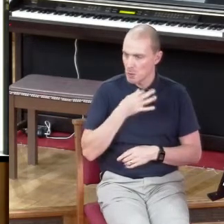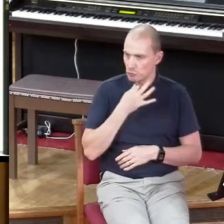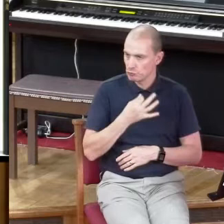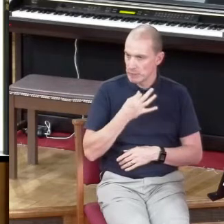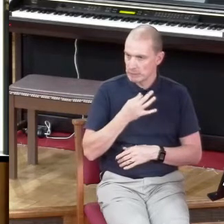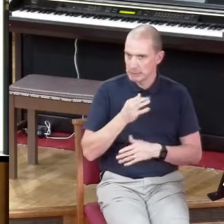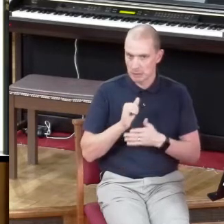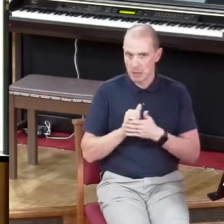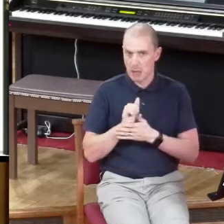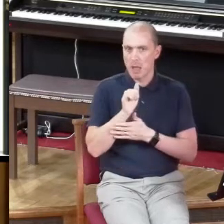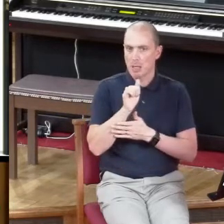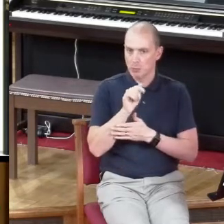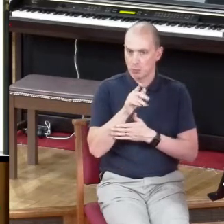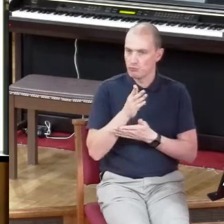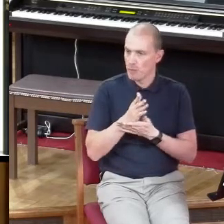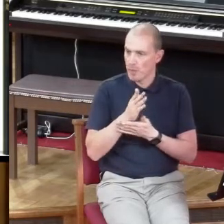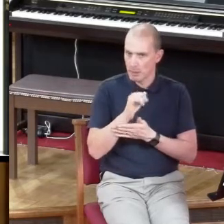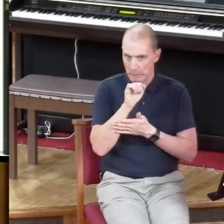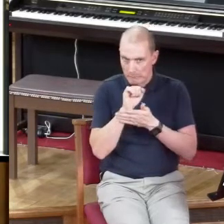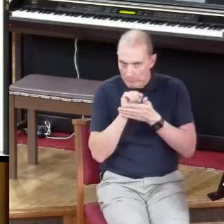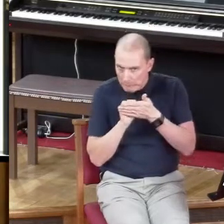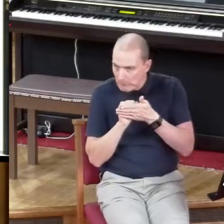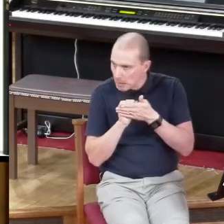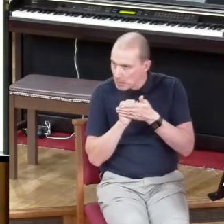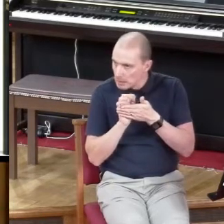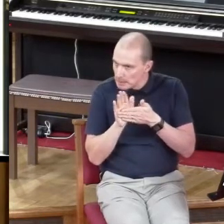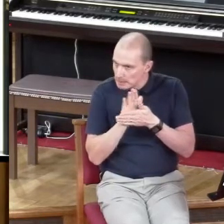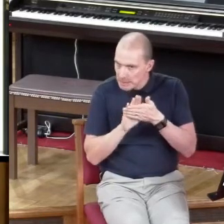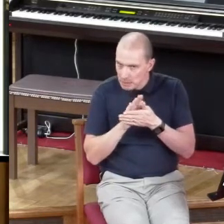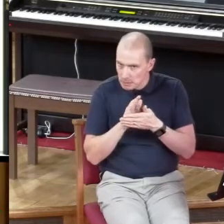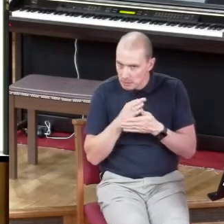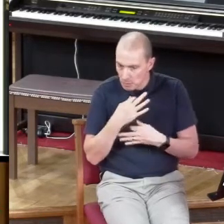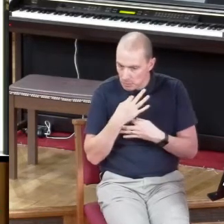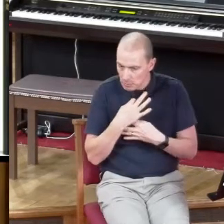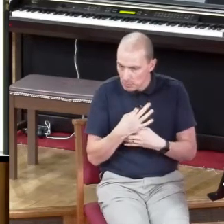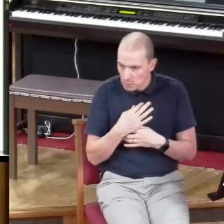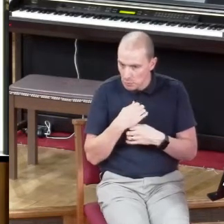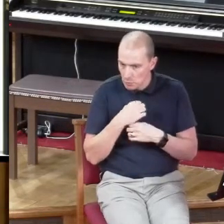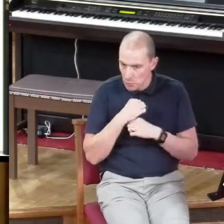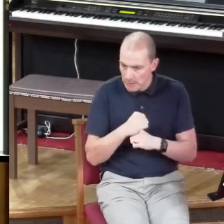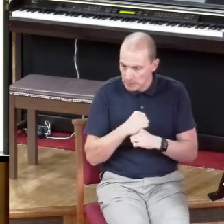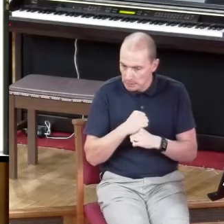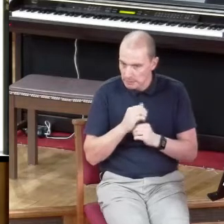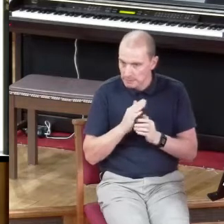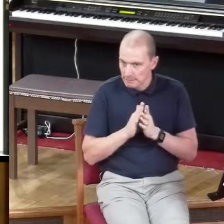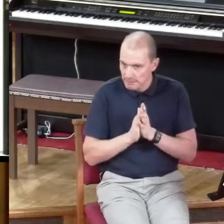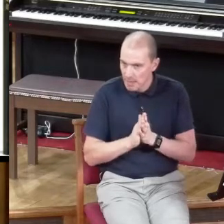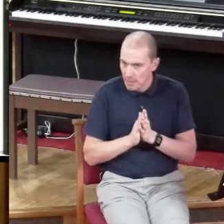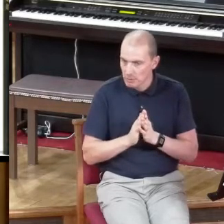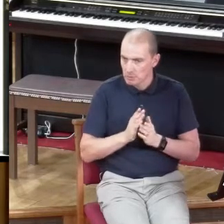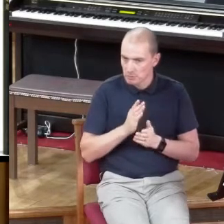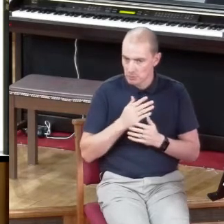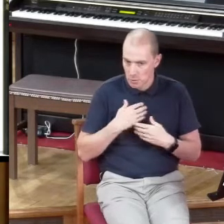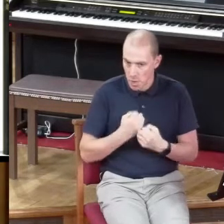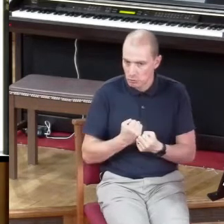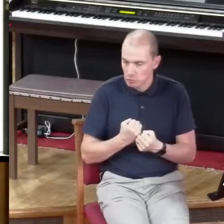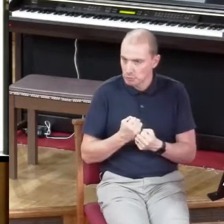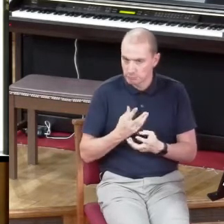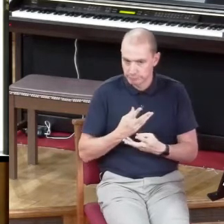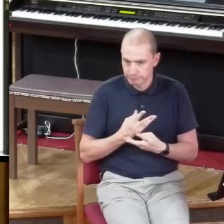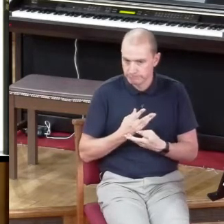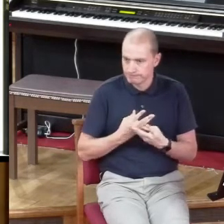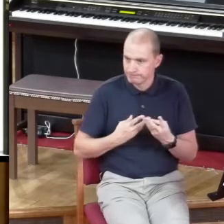down. So where was loyalty? Where was commitment? Where was faith? Where was courage? Well, it was there